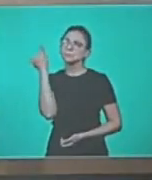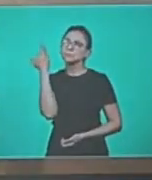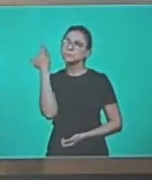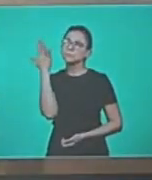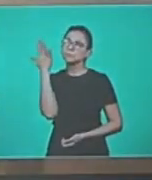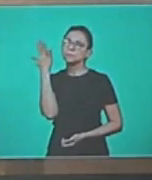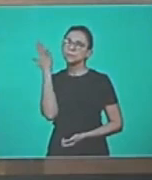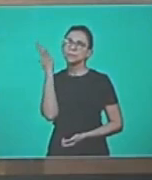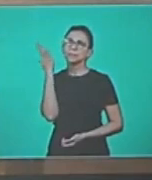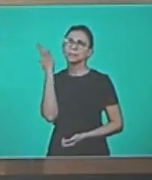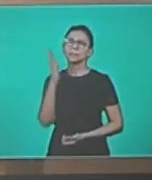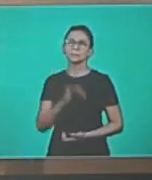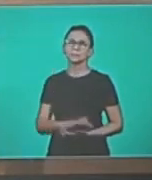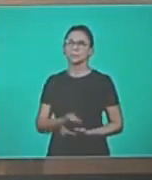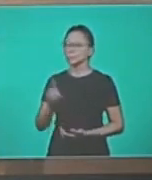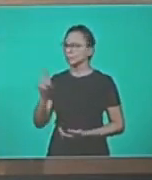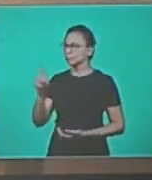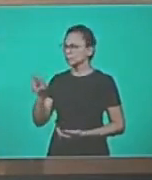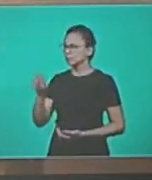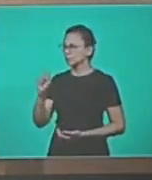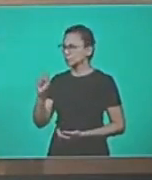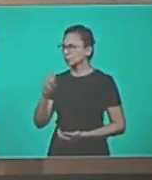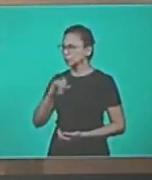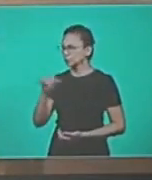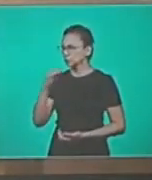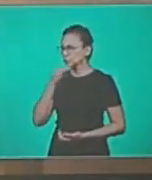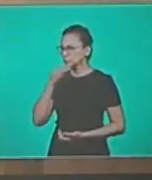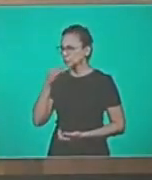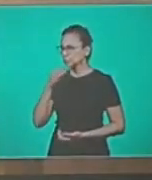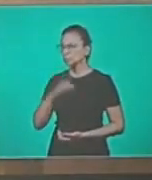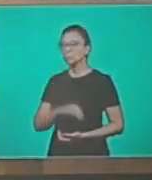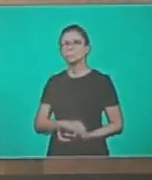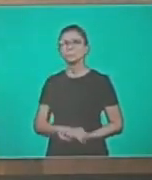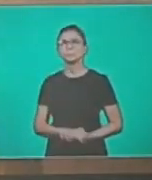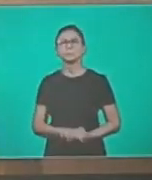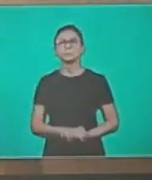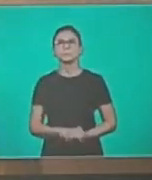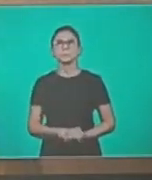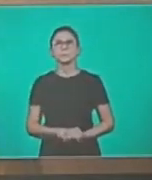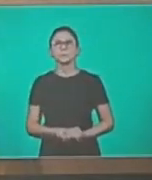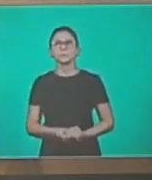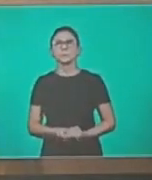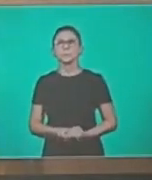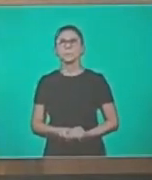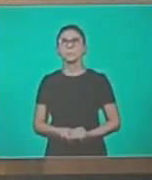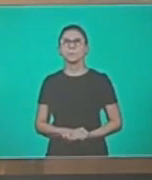So the early dawn in this text talks about eternity.